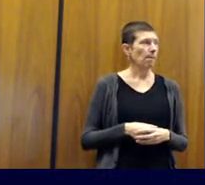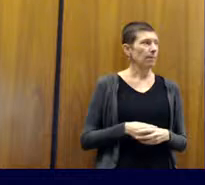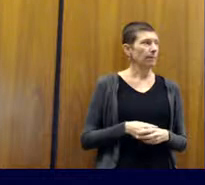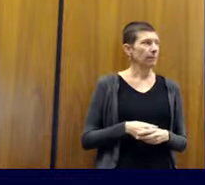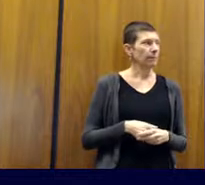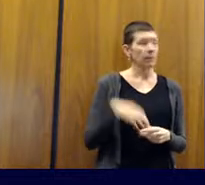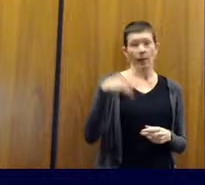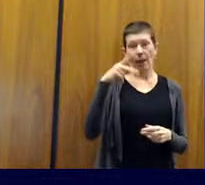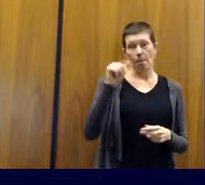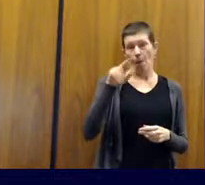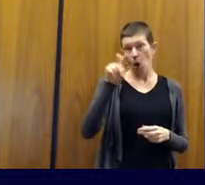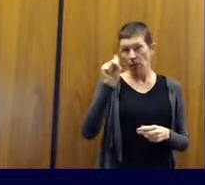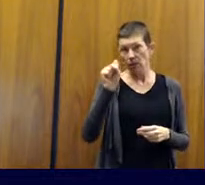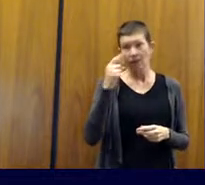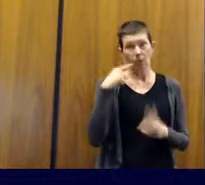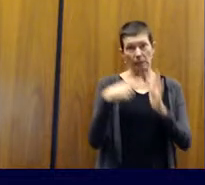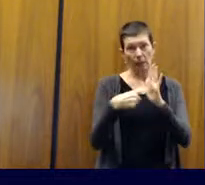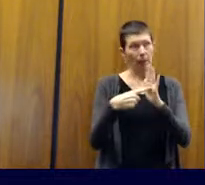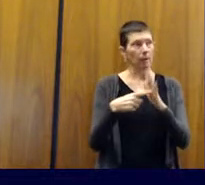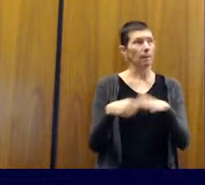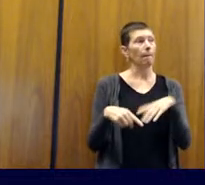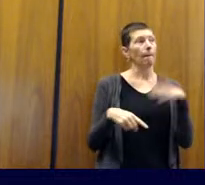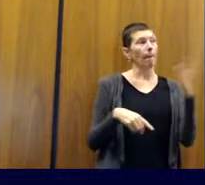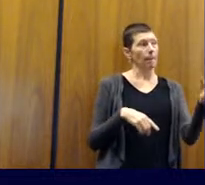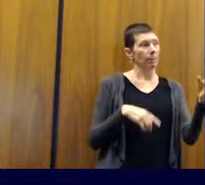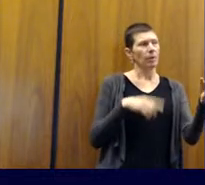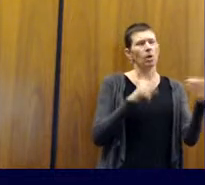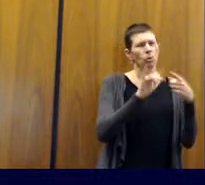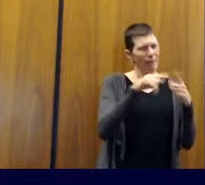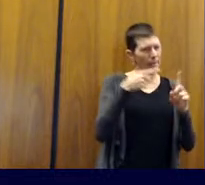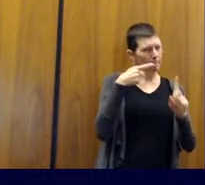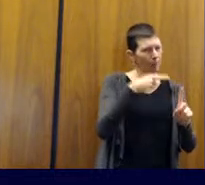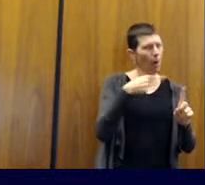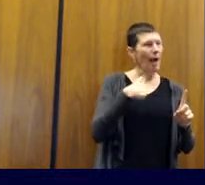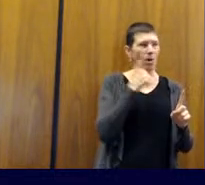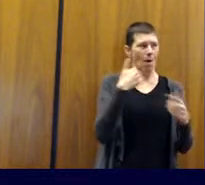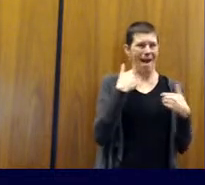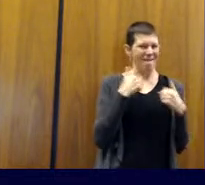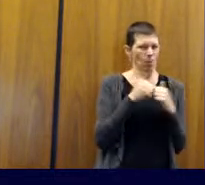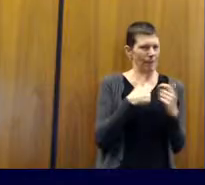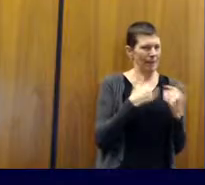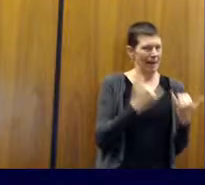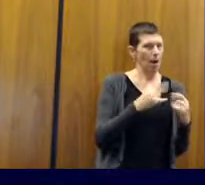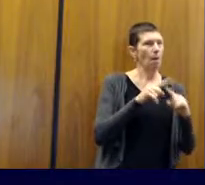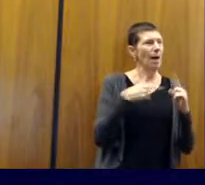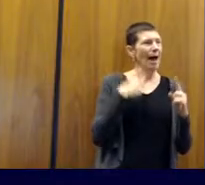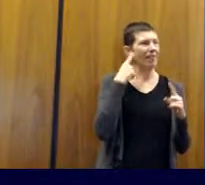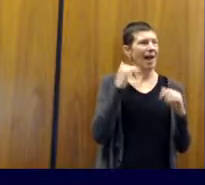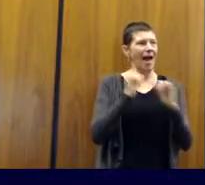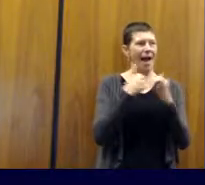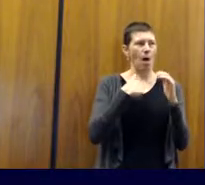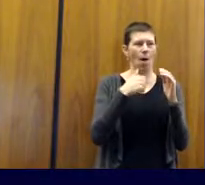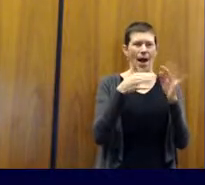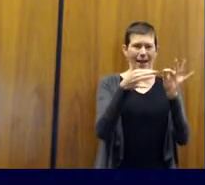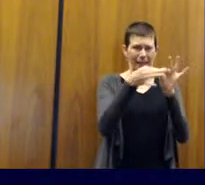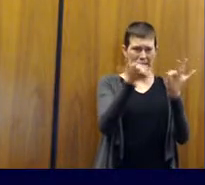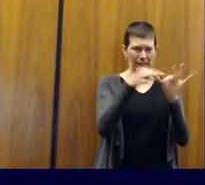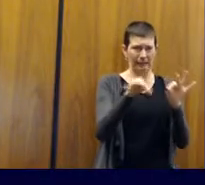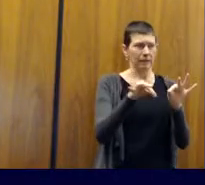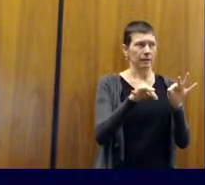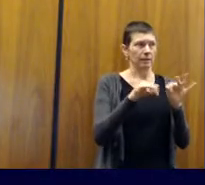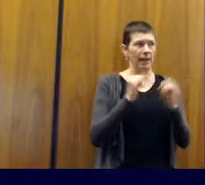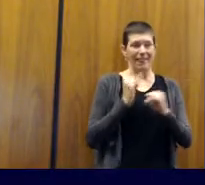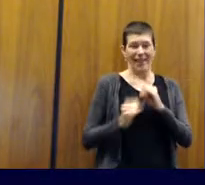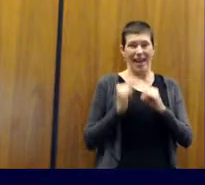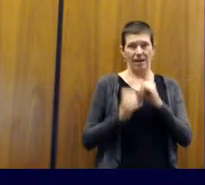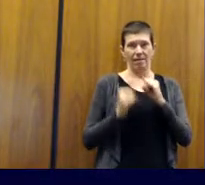parks as an example. And to that point, Mr. Chair, I don't have it in front of me, but I believe the way I worded the end